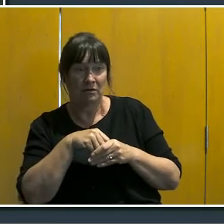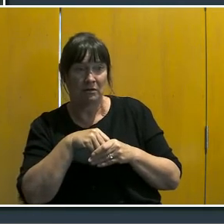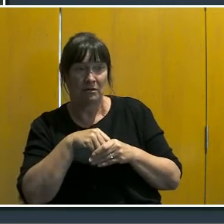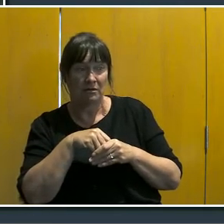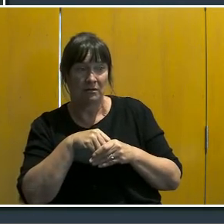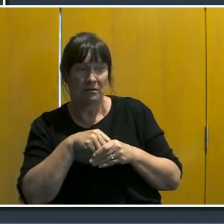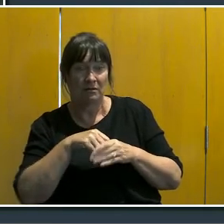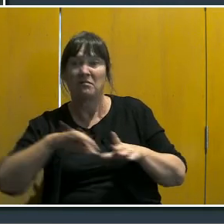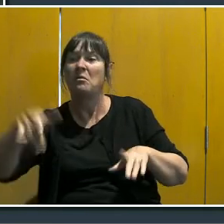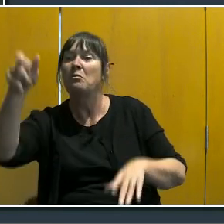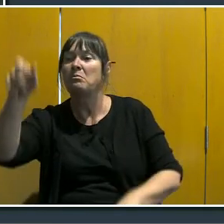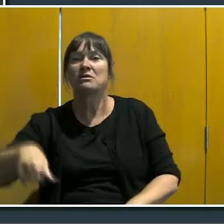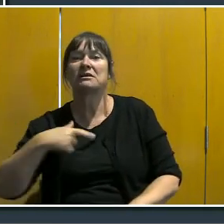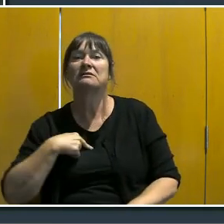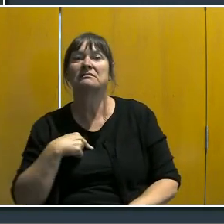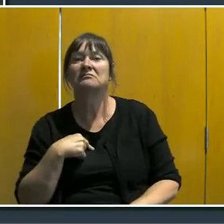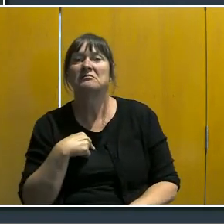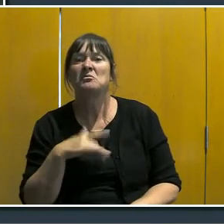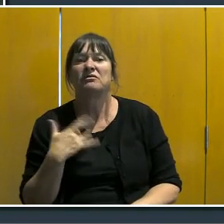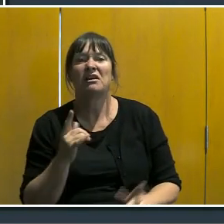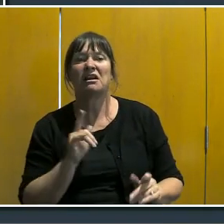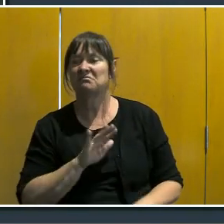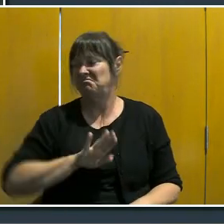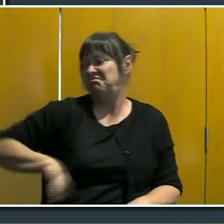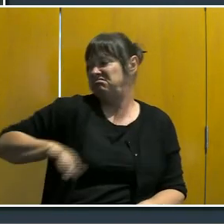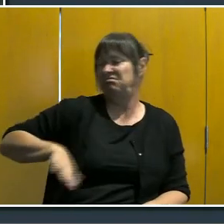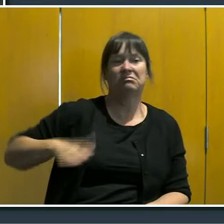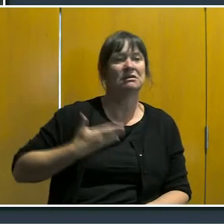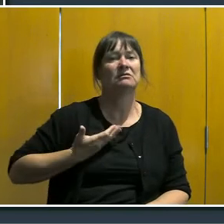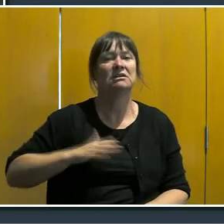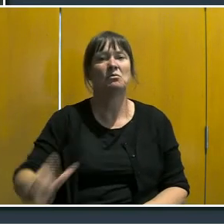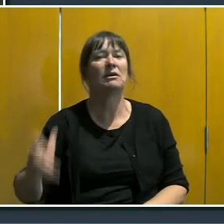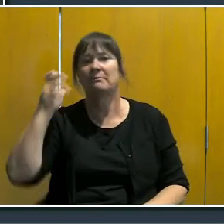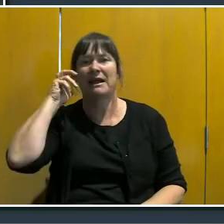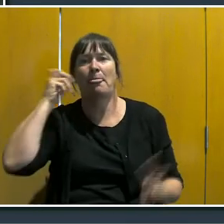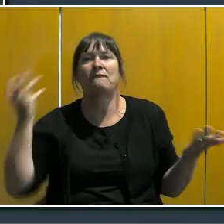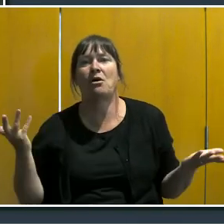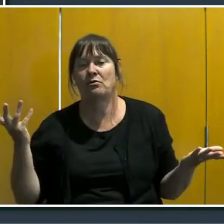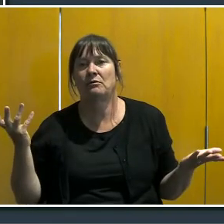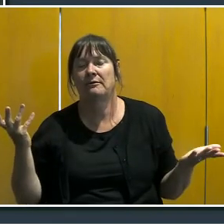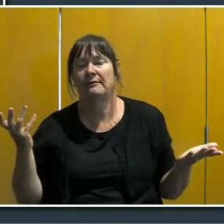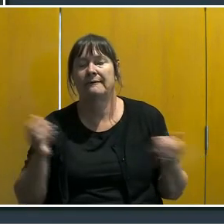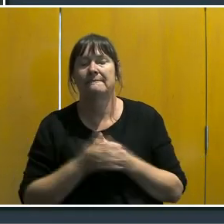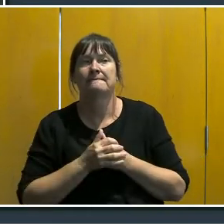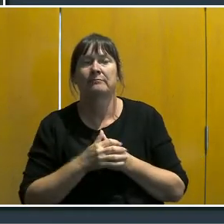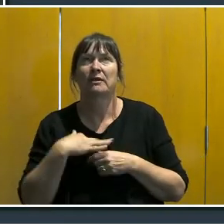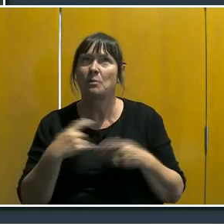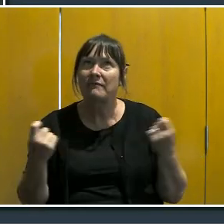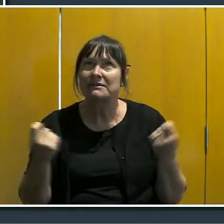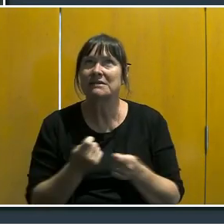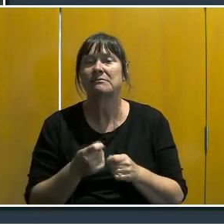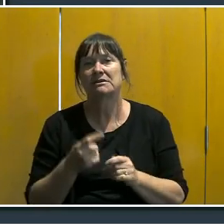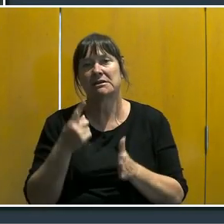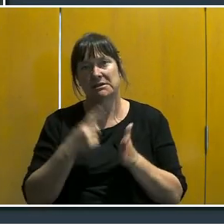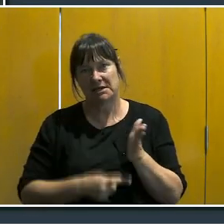answer the phone at the time. You know, at the end of the day, we have to deliver to this community. We've got an adjustment in the charges,